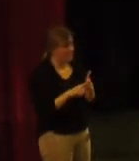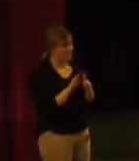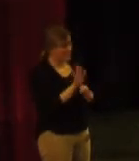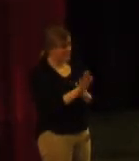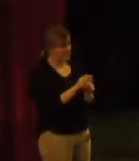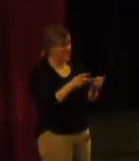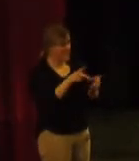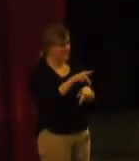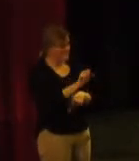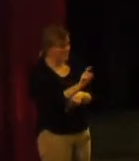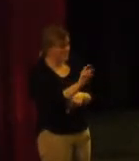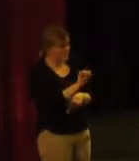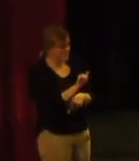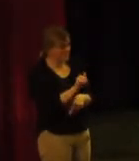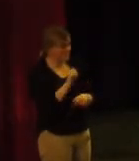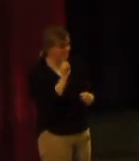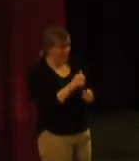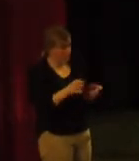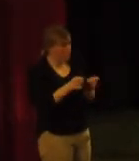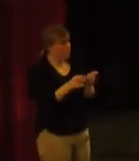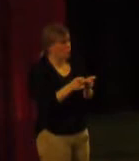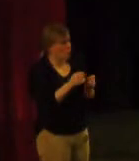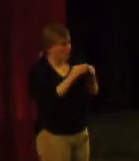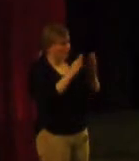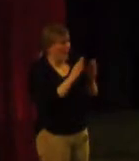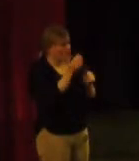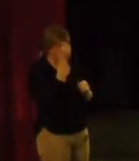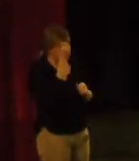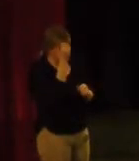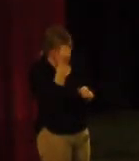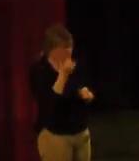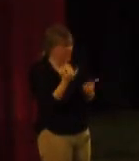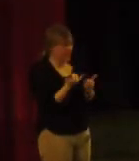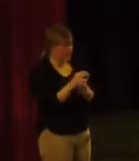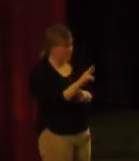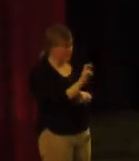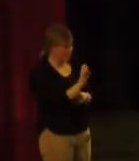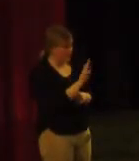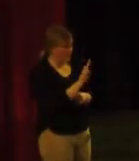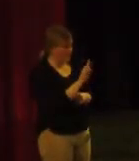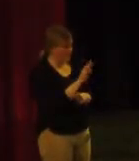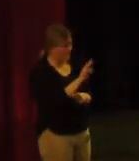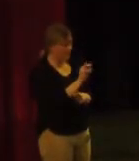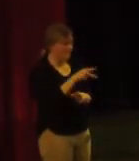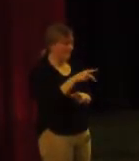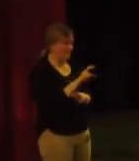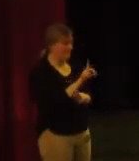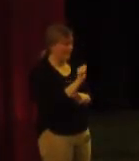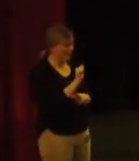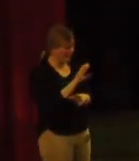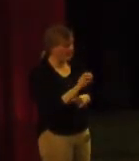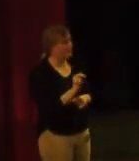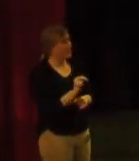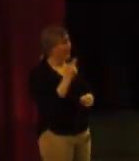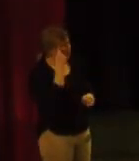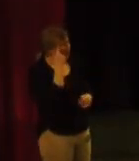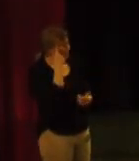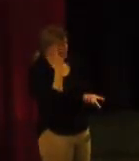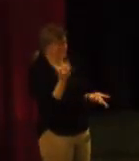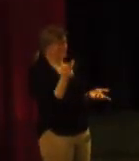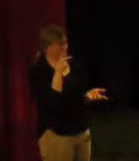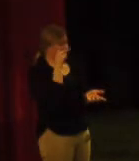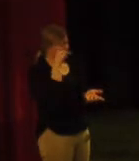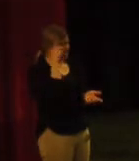lost control of the House, that you started to hear him talk about immigration policies. And I personally saw that as a little more of a political tool